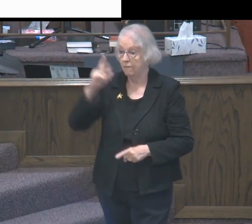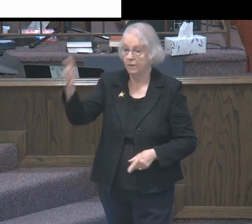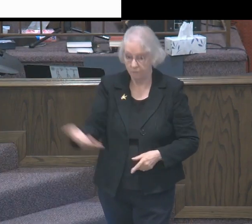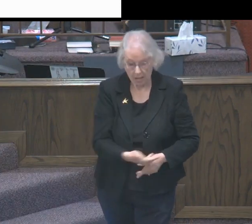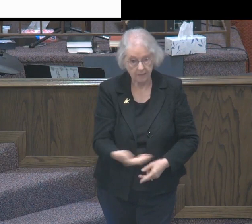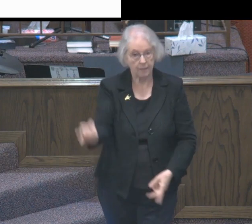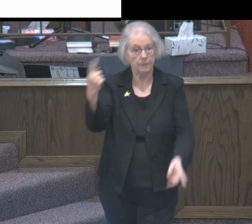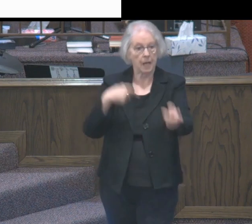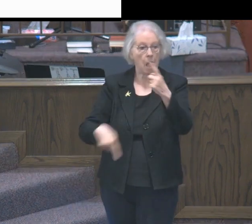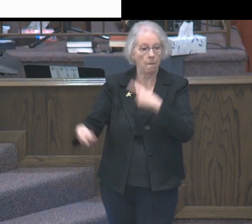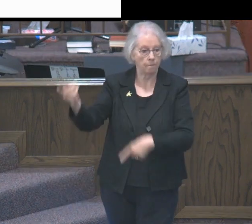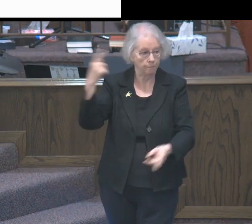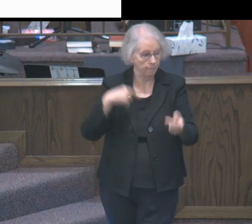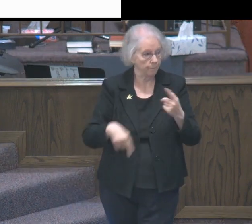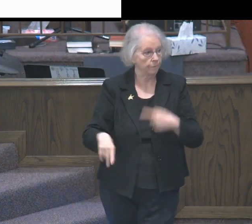absolutely have to have,